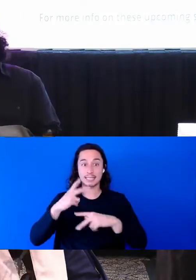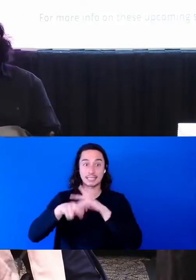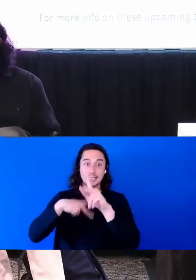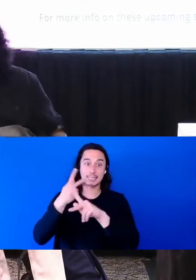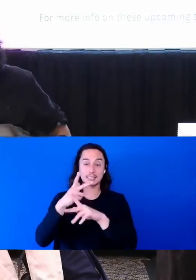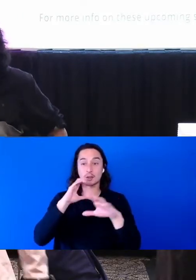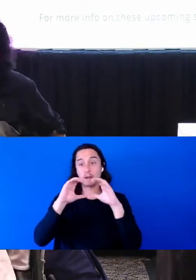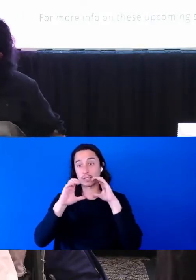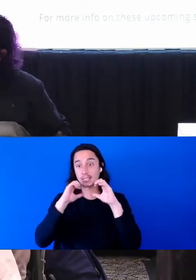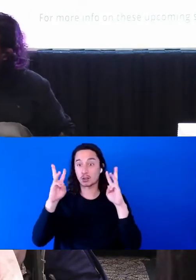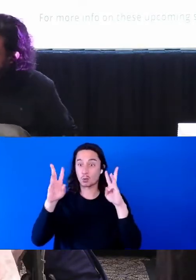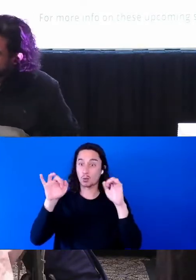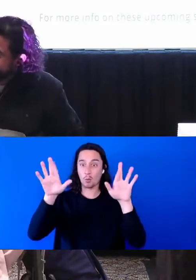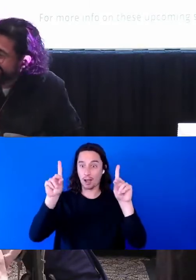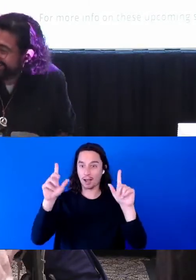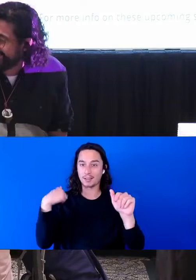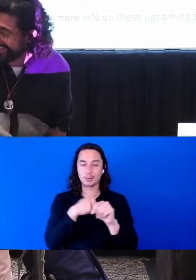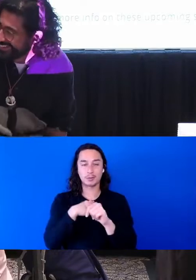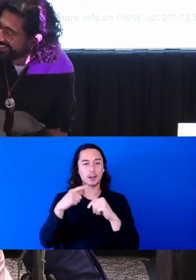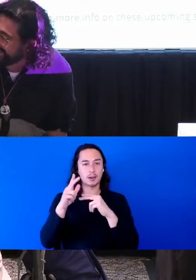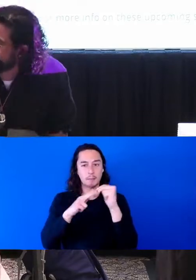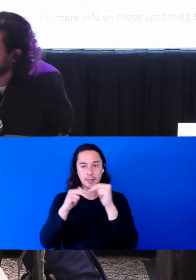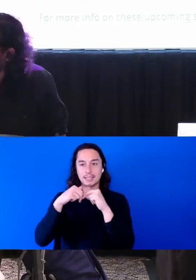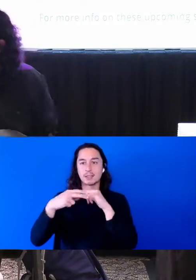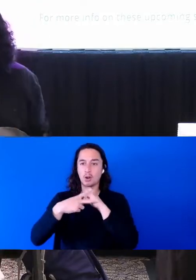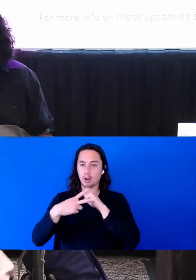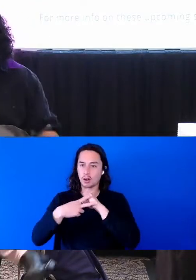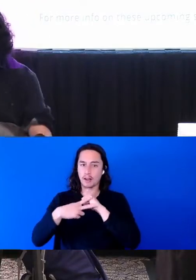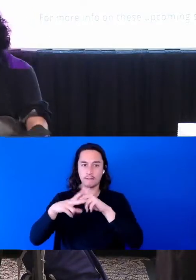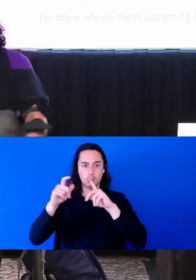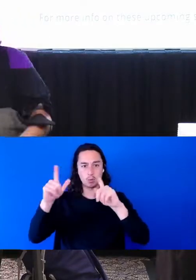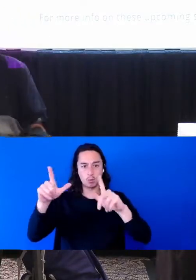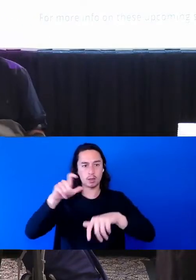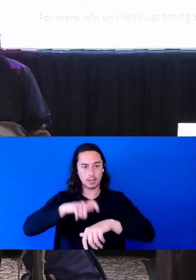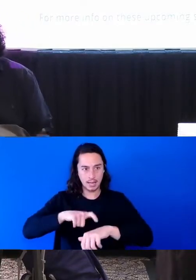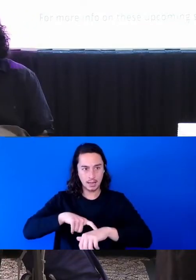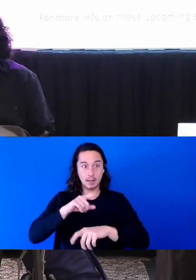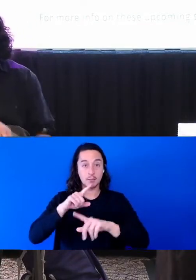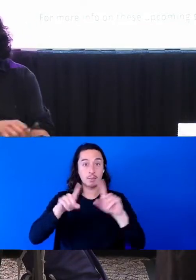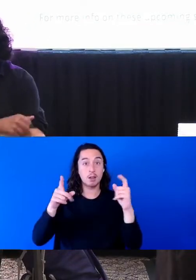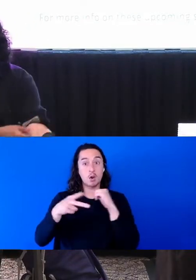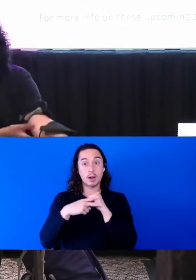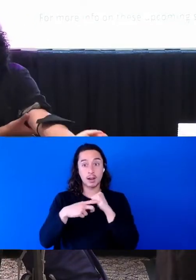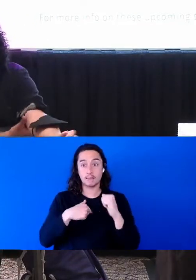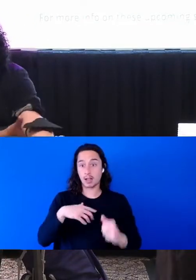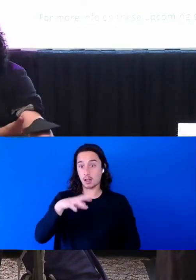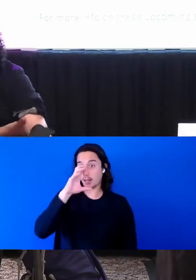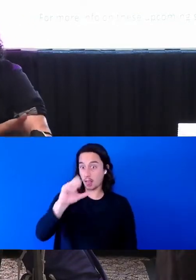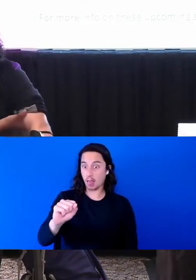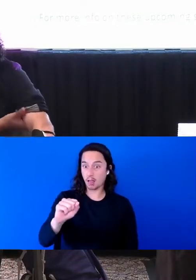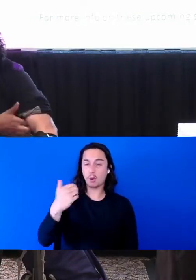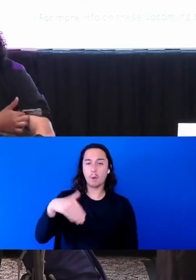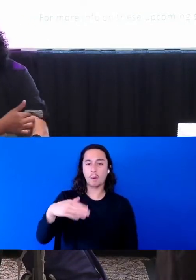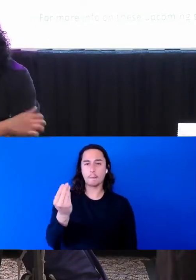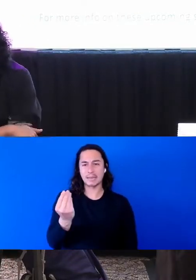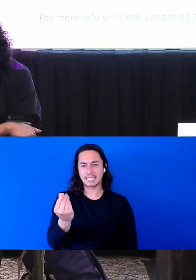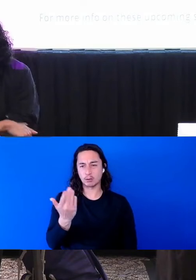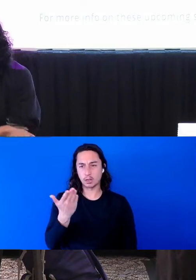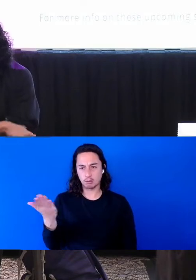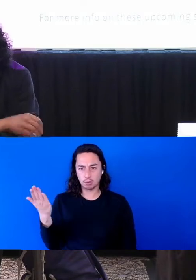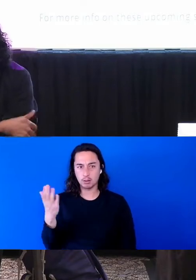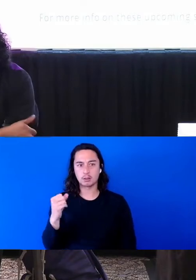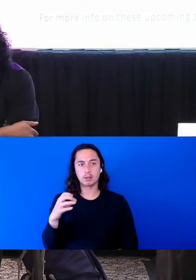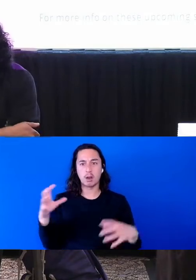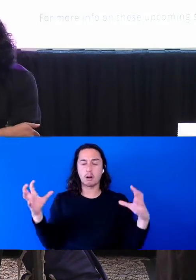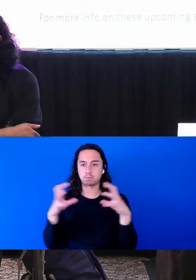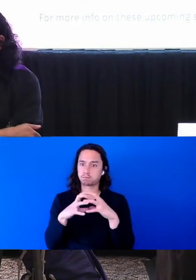We're like building the archive all the time digitally, but also like the archive that I'm interested in is so material. And so this collision of the